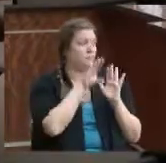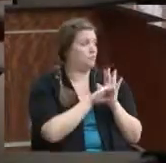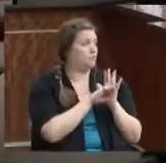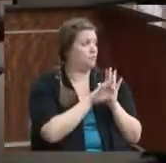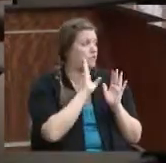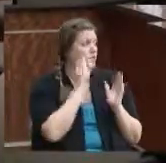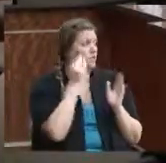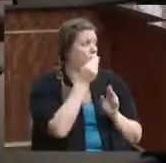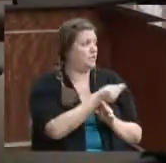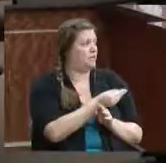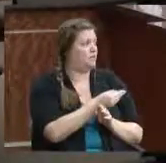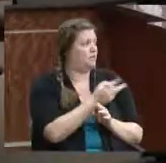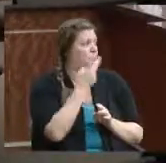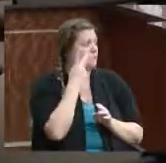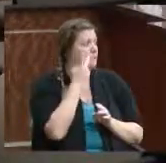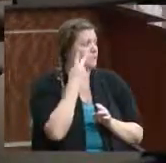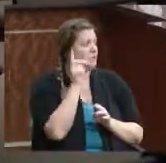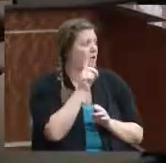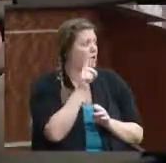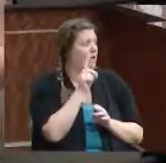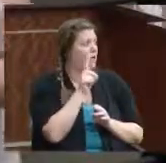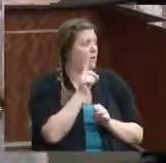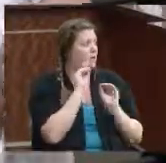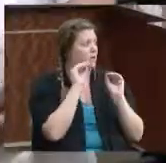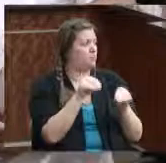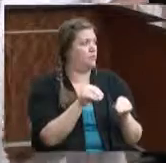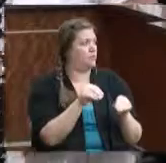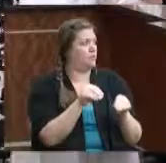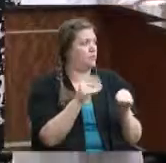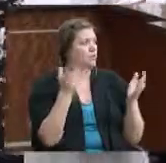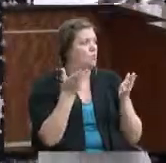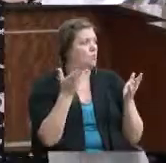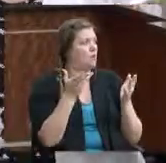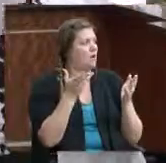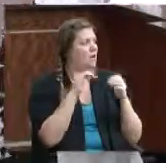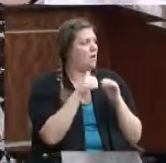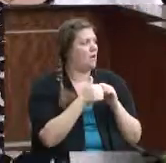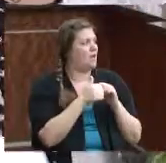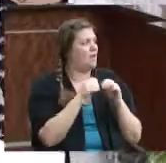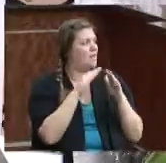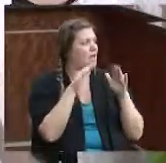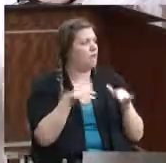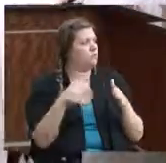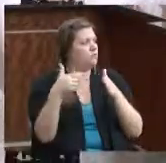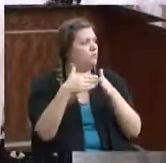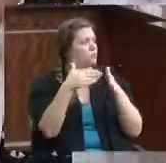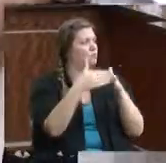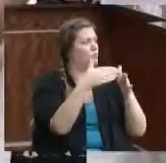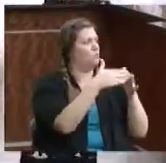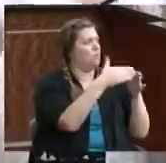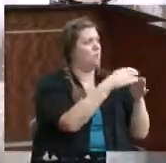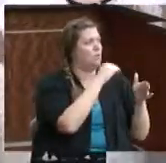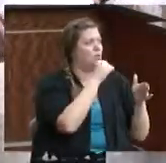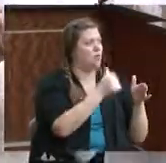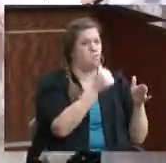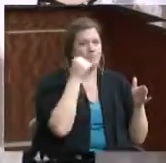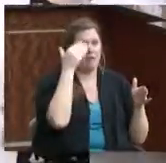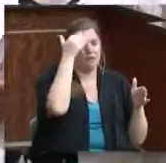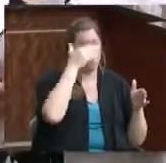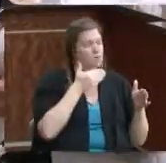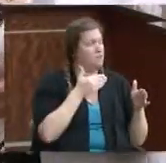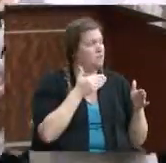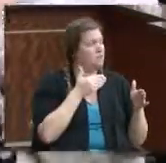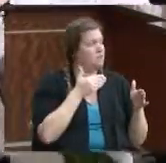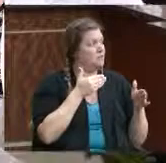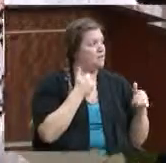the thing, that we can see what, where it's going and what. And the houses are on the corner. We don't have a back and front, so